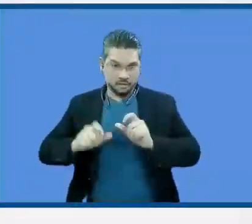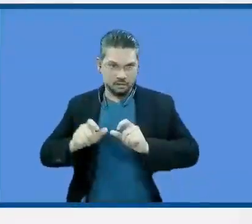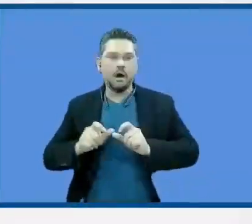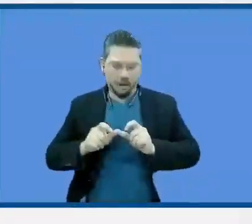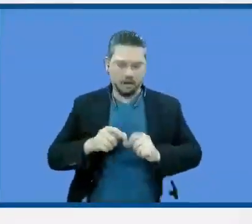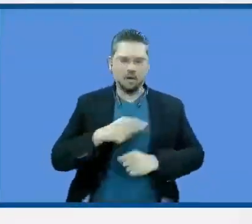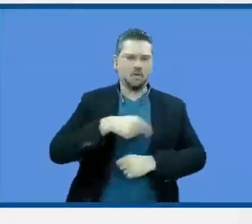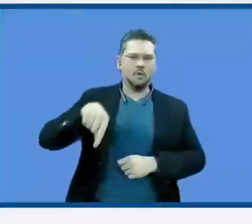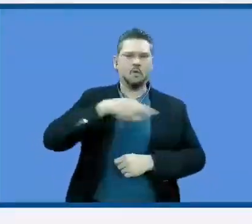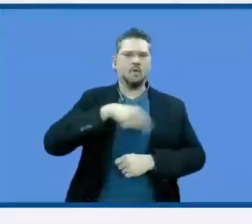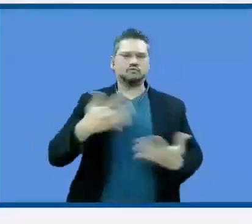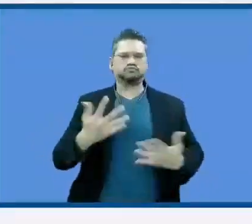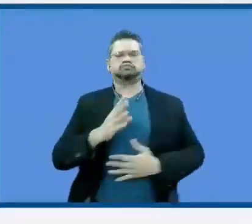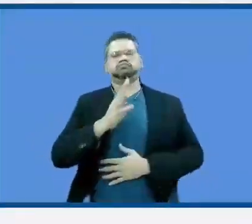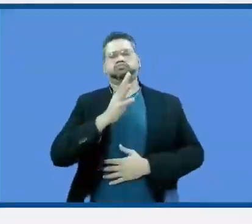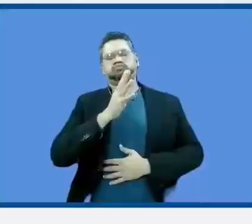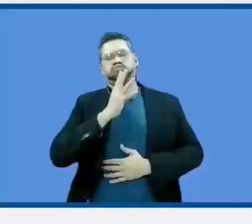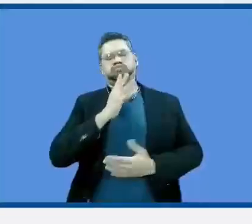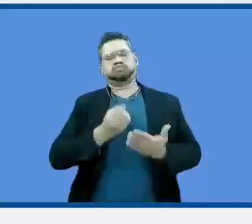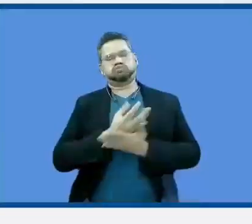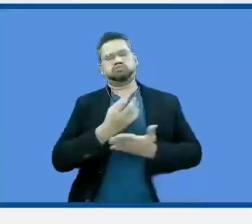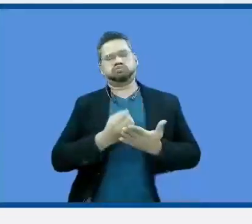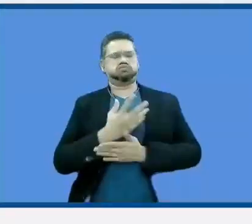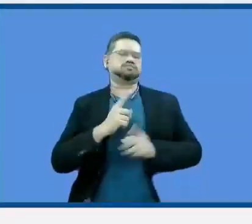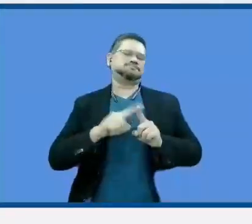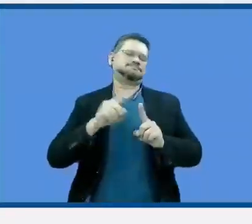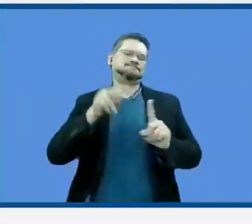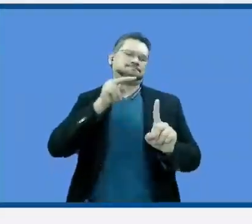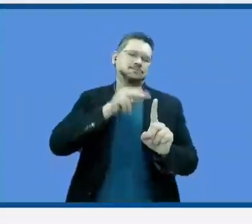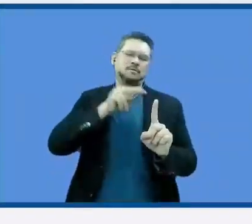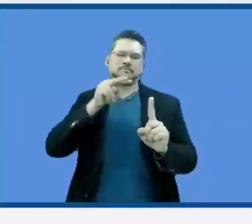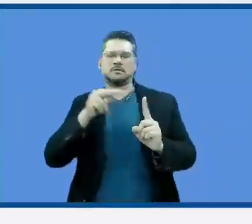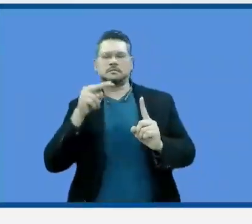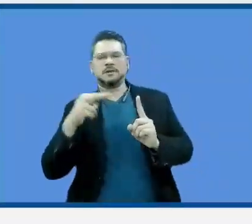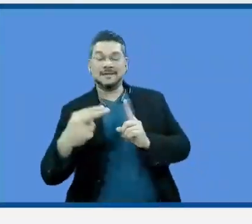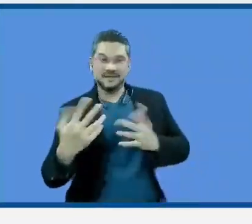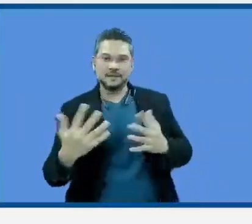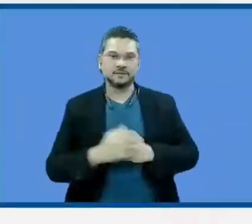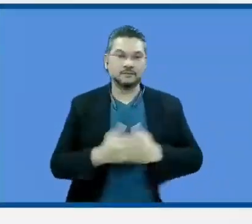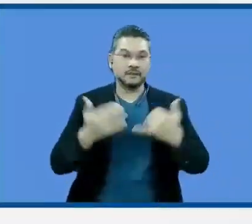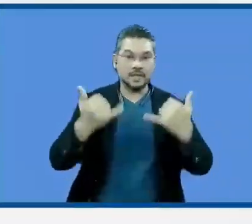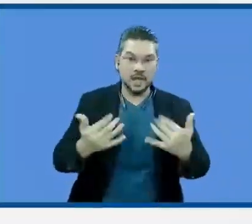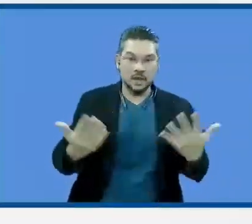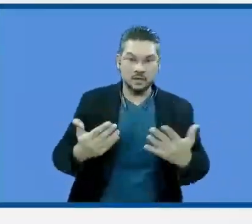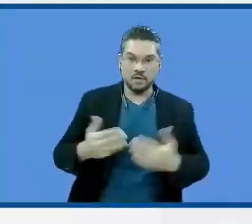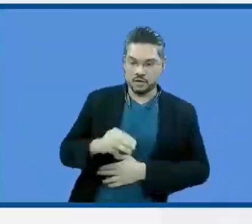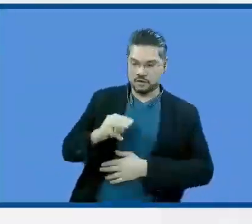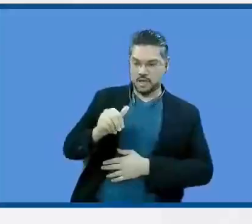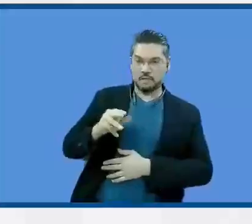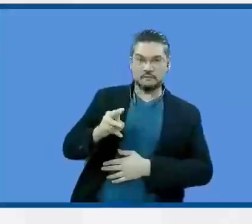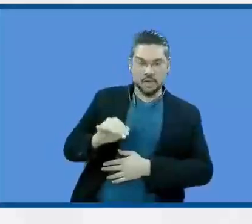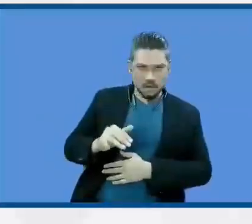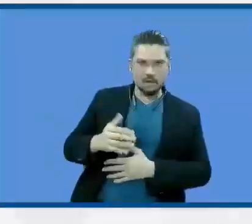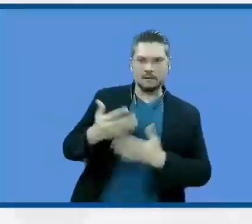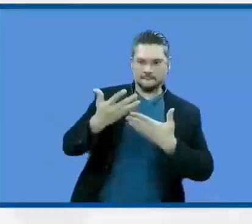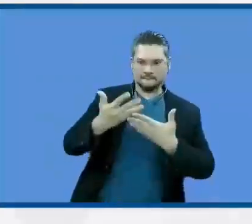We are going to hear first from Mami, and she will speak, and then what will happen after that is